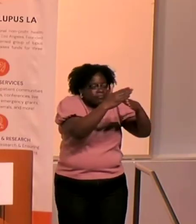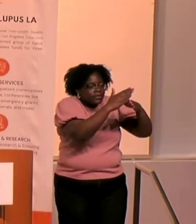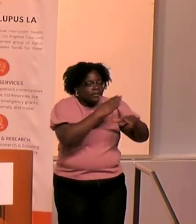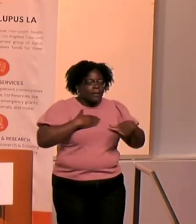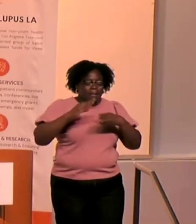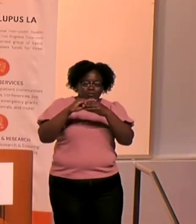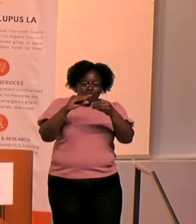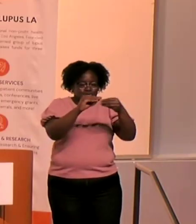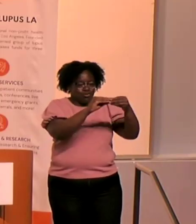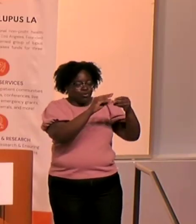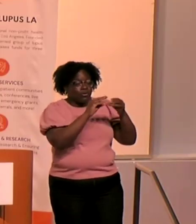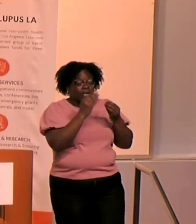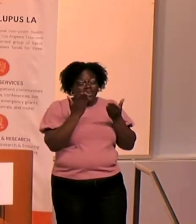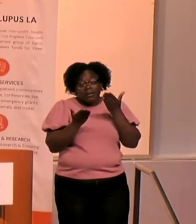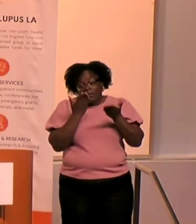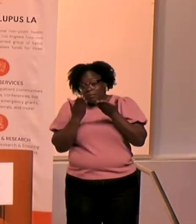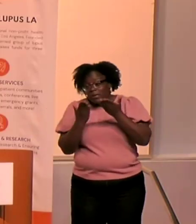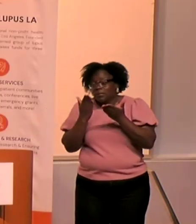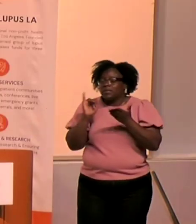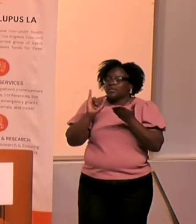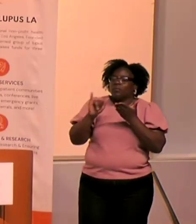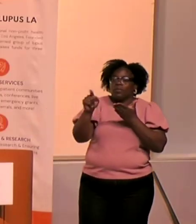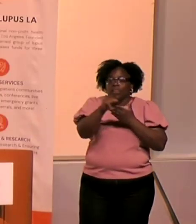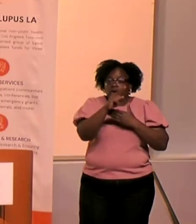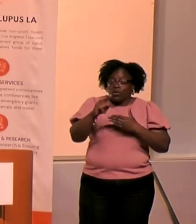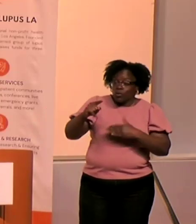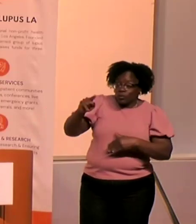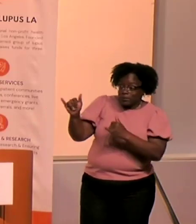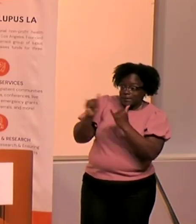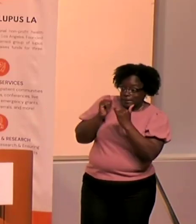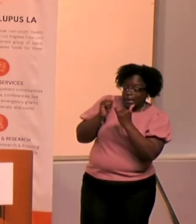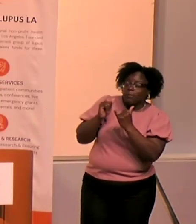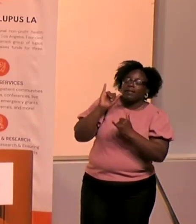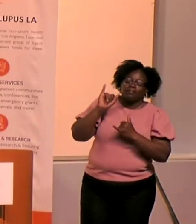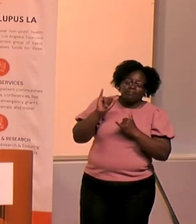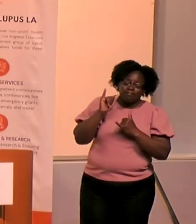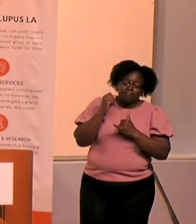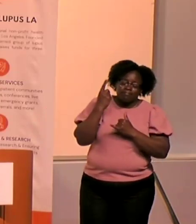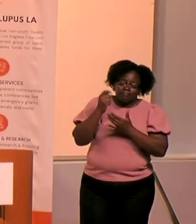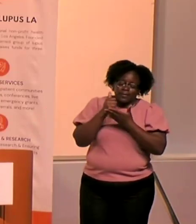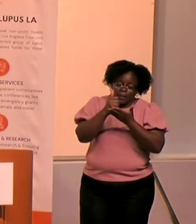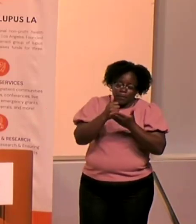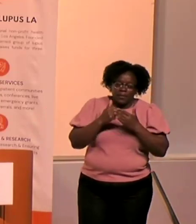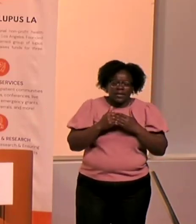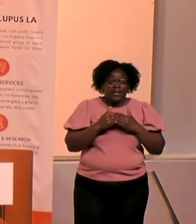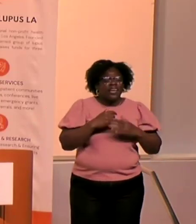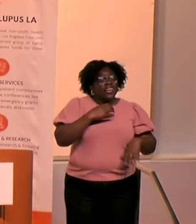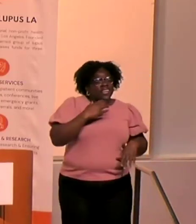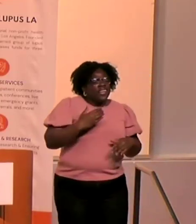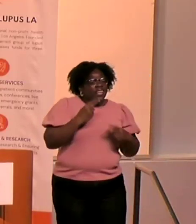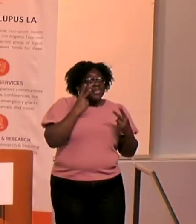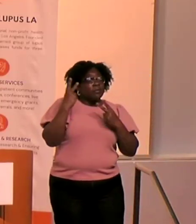hopefully someone out there is able to resonate, right? And I think that's something that I wish I had growing